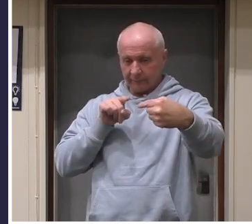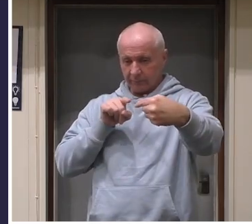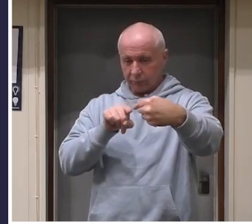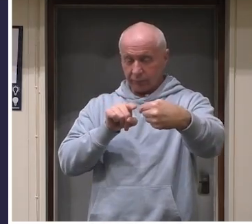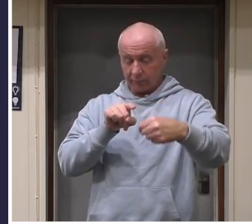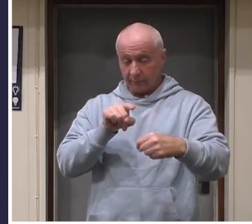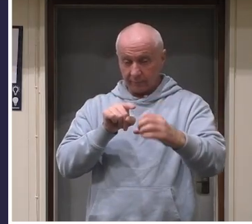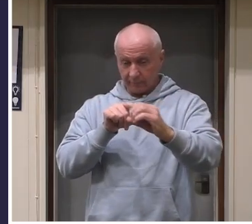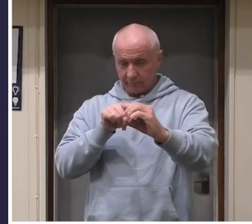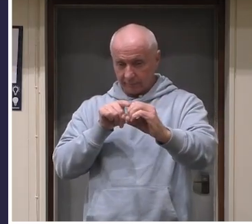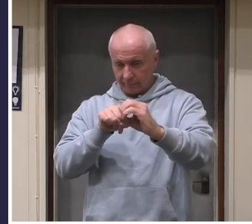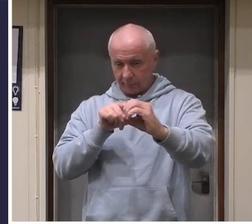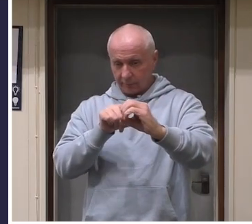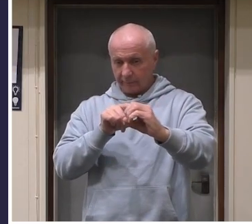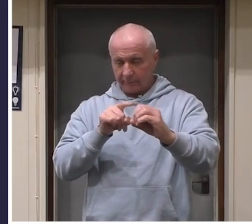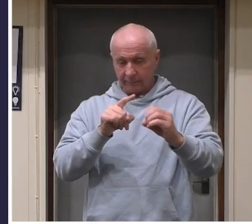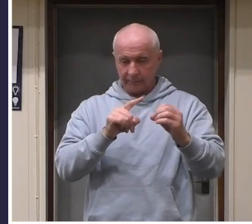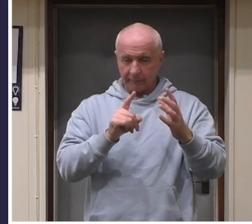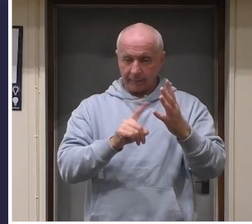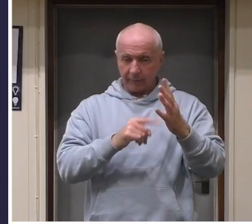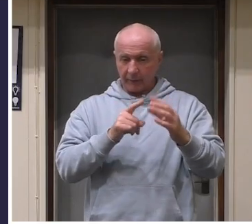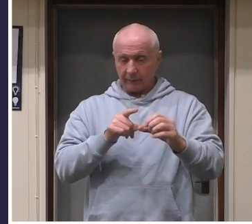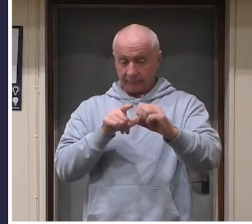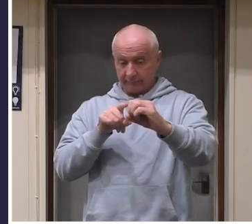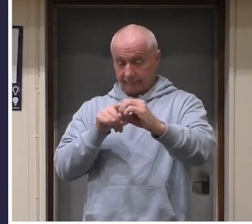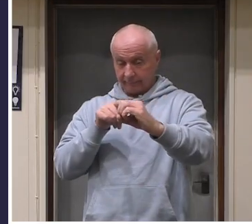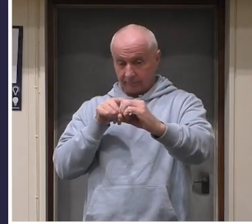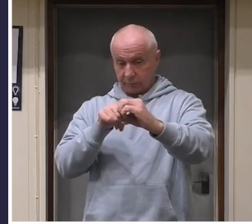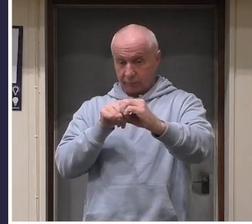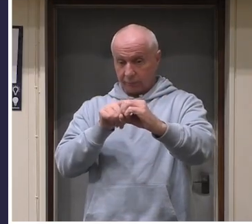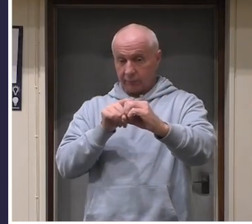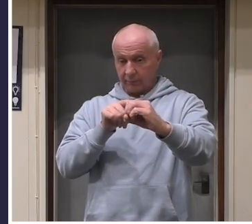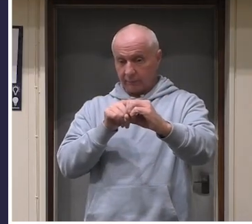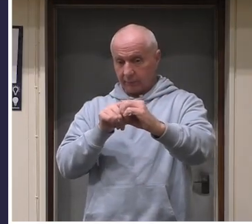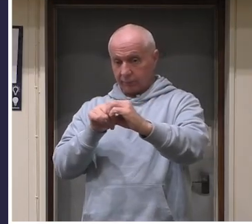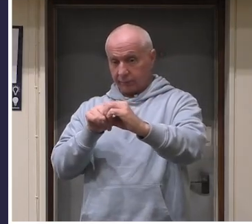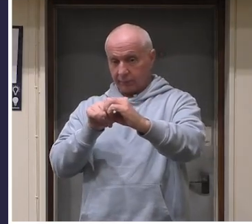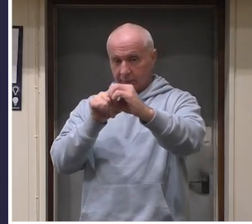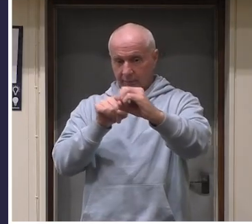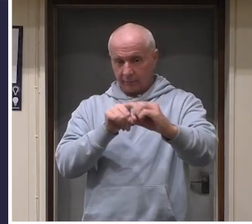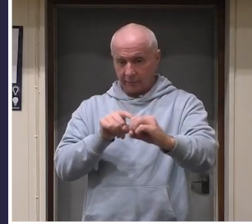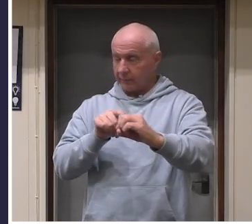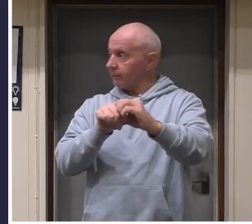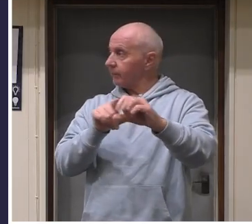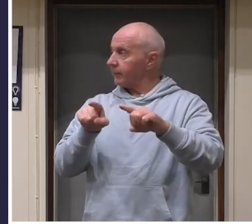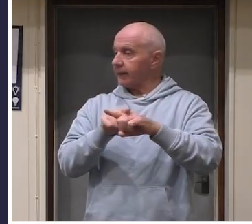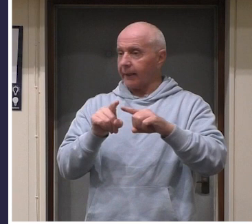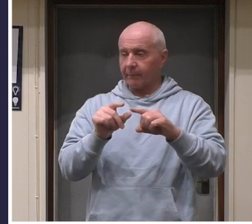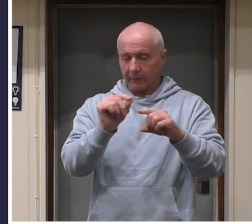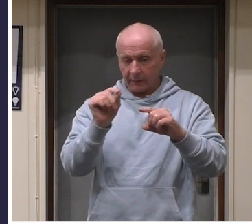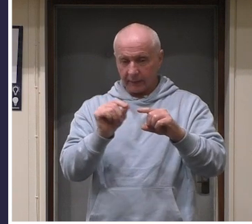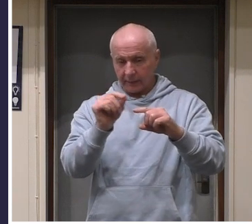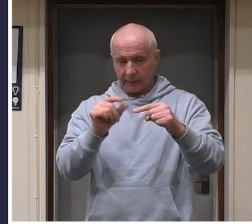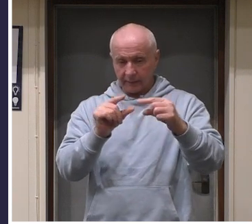the laser beam where the particle sits, and by moving the laser you can move the particle around a bit like a tweezer,